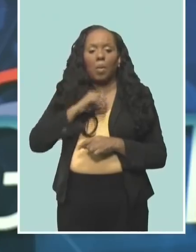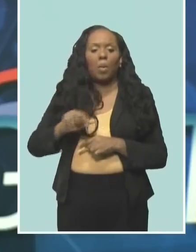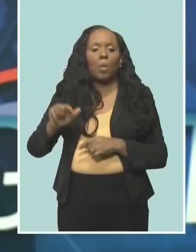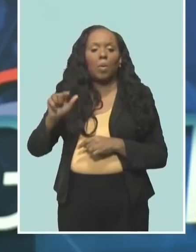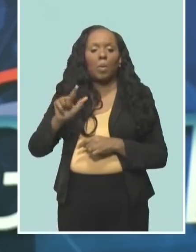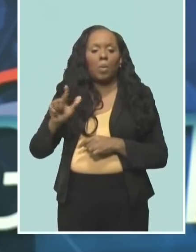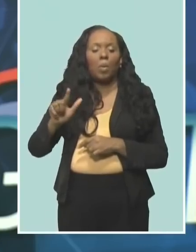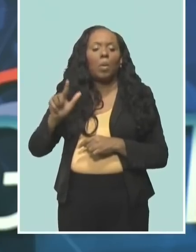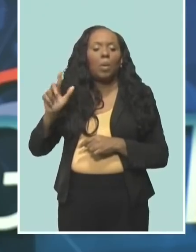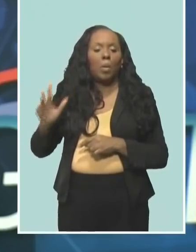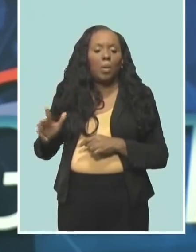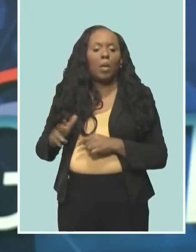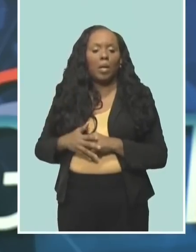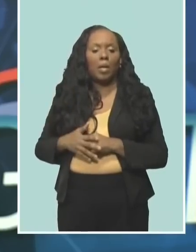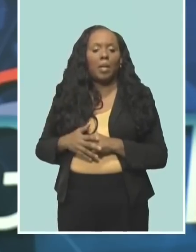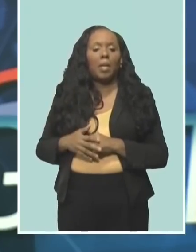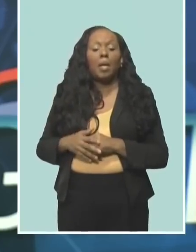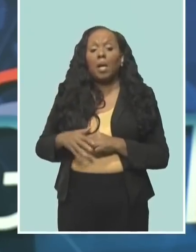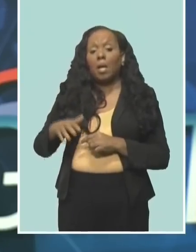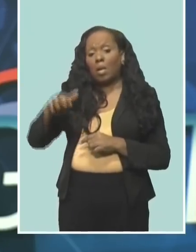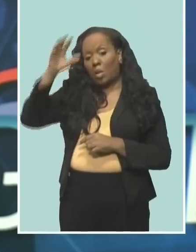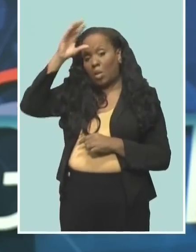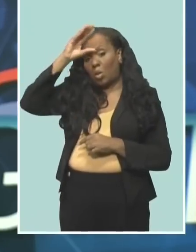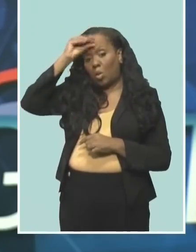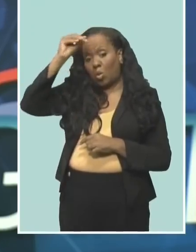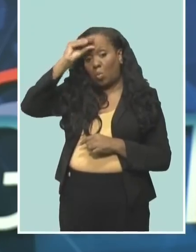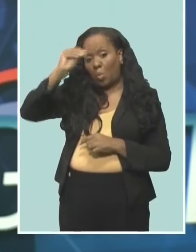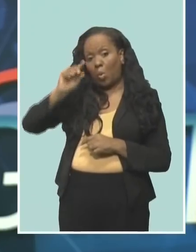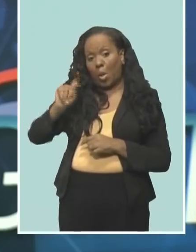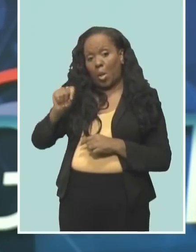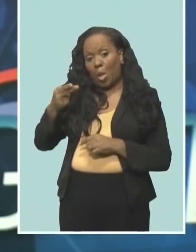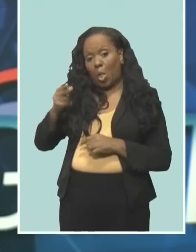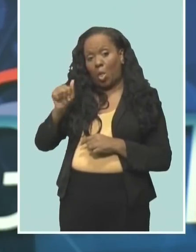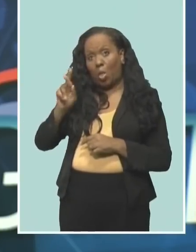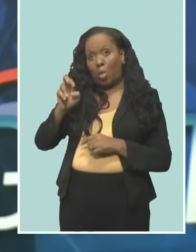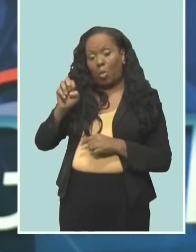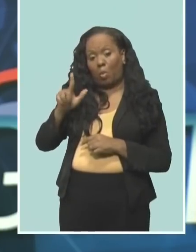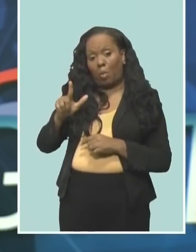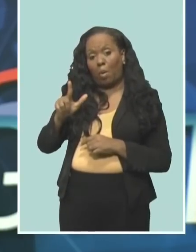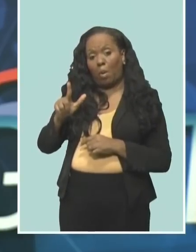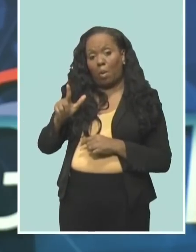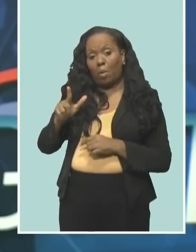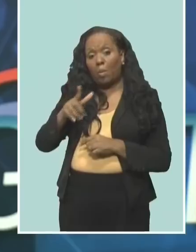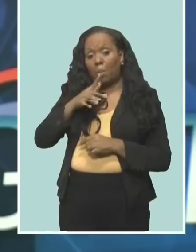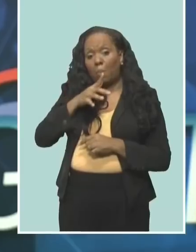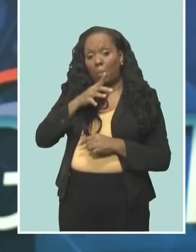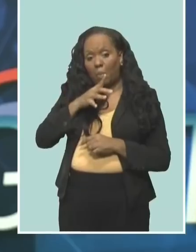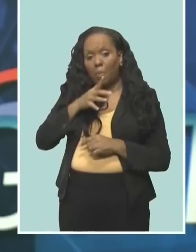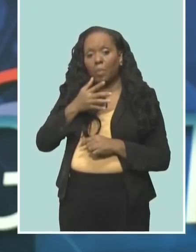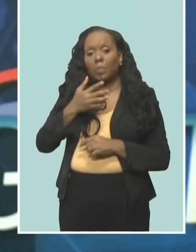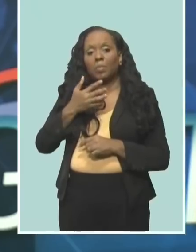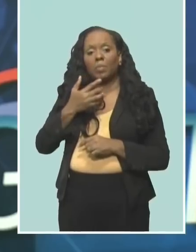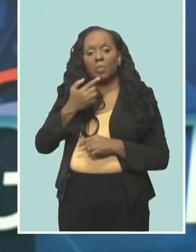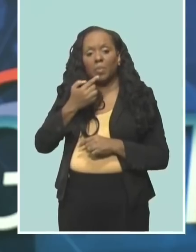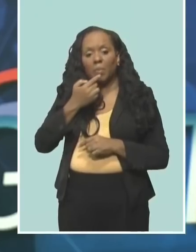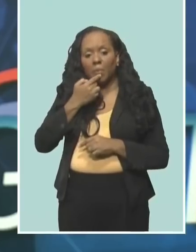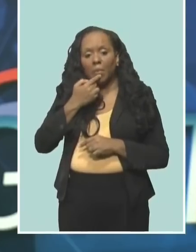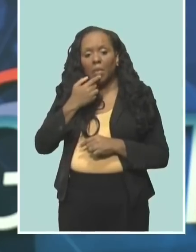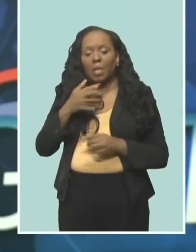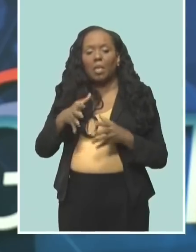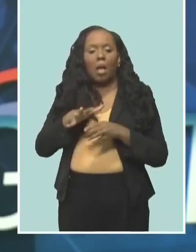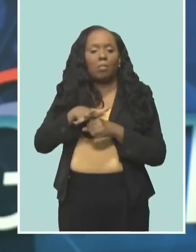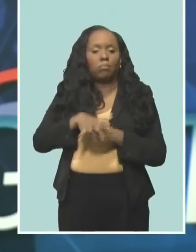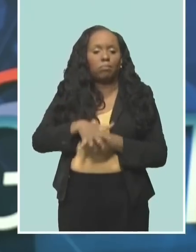Charles, also 23 years old, was acquitted of both charges. Terrell Thompson's mother, meanwhile, has released a statement detailing